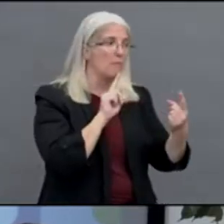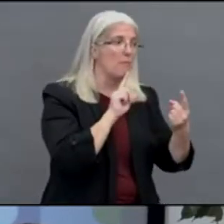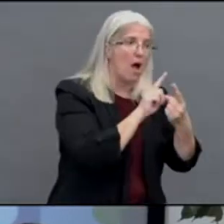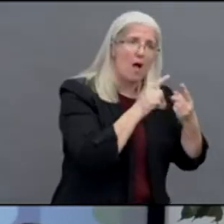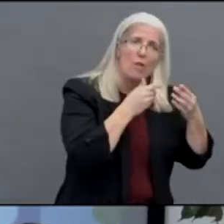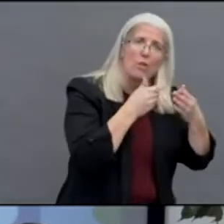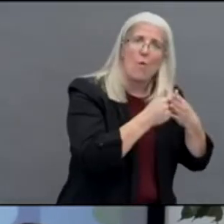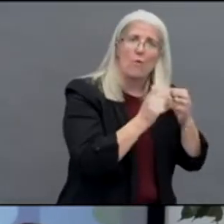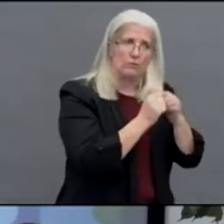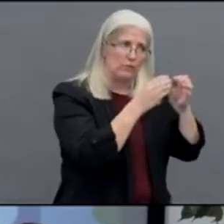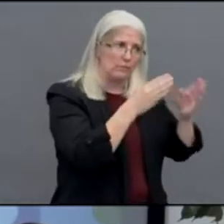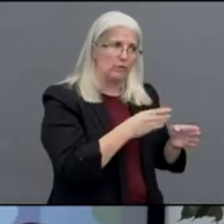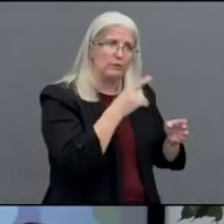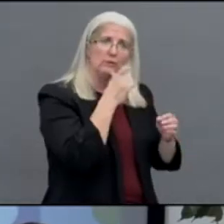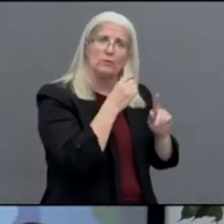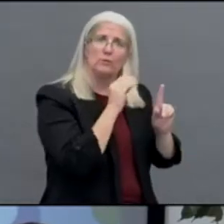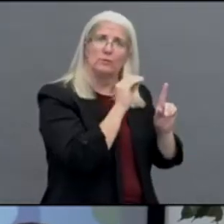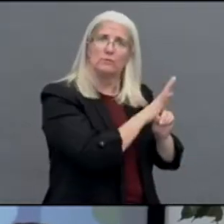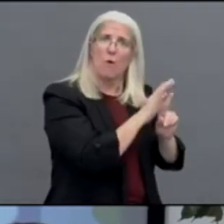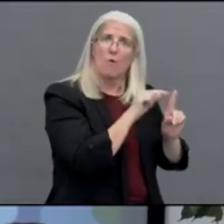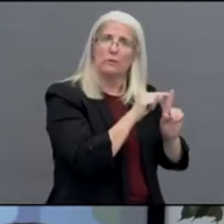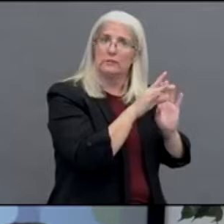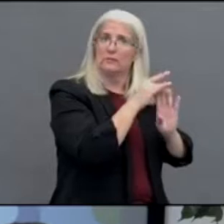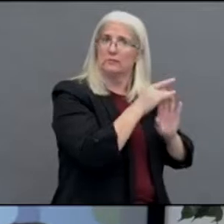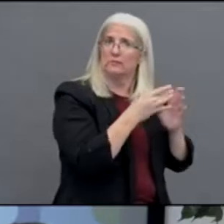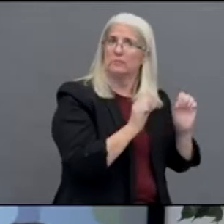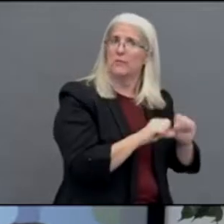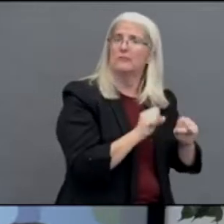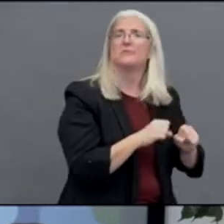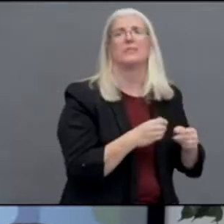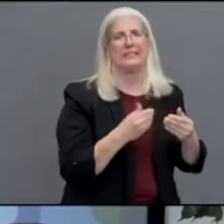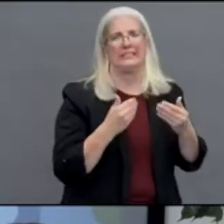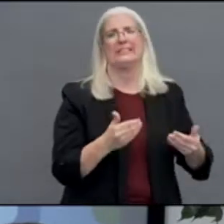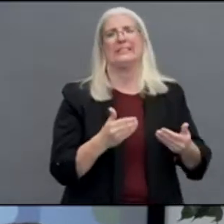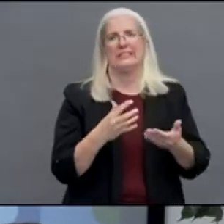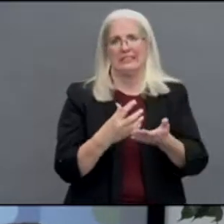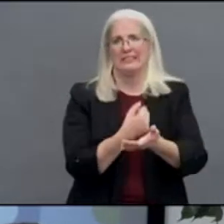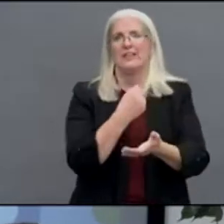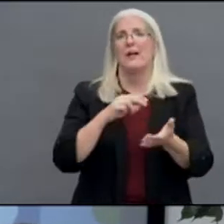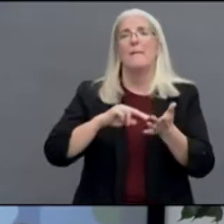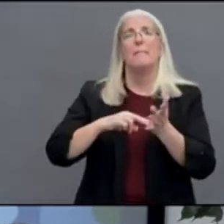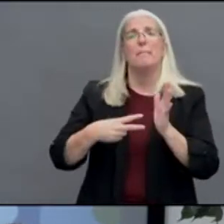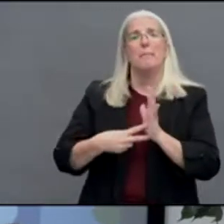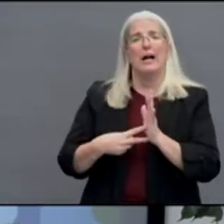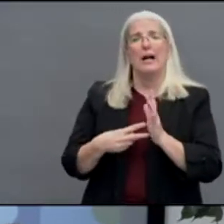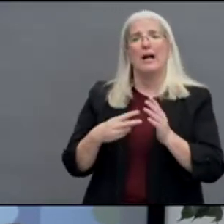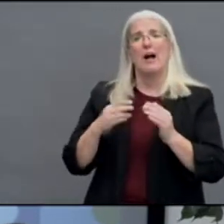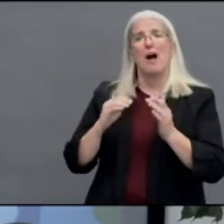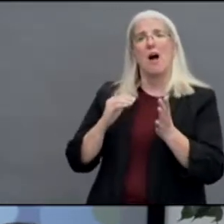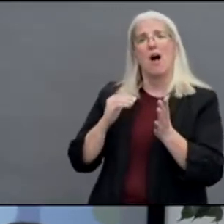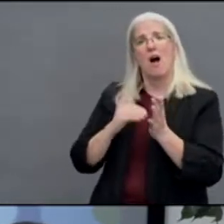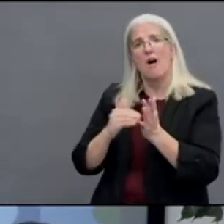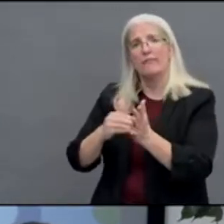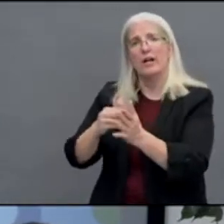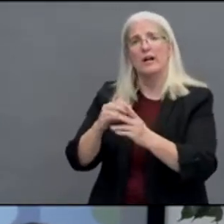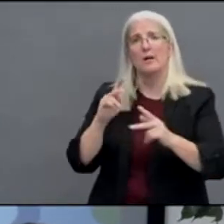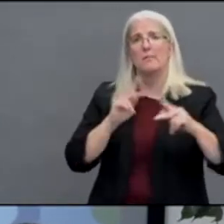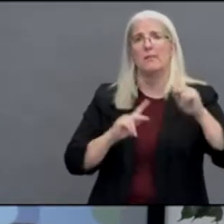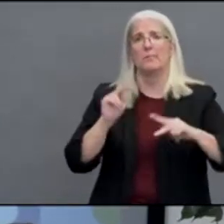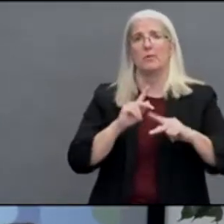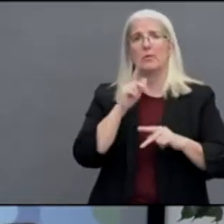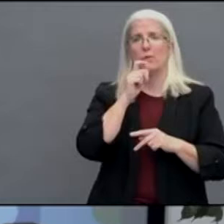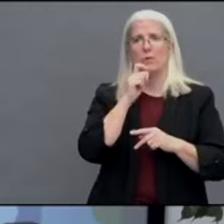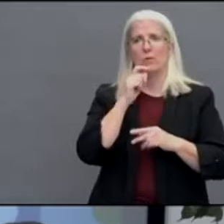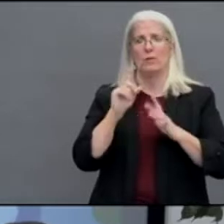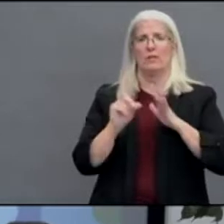6 feet. Because what does that mean, right? I know there's a lot of times that some of us are experiencing symptoms and we